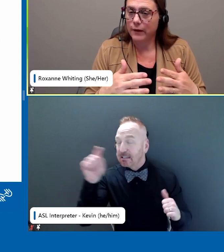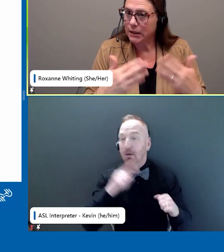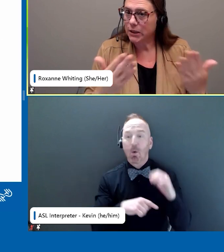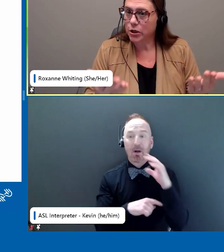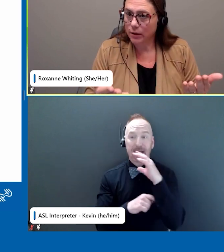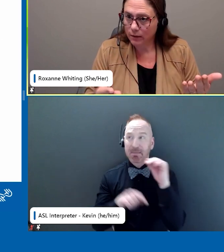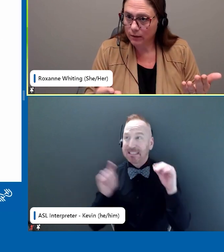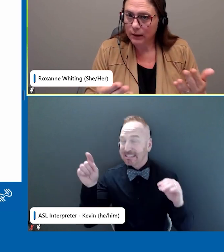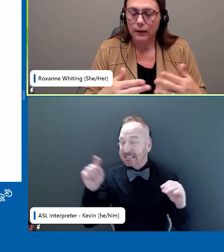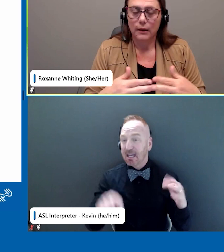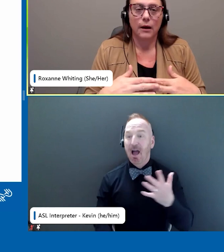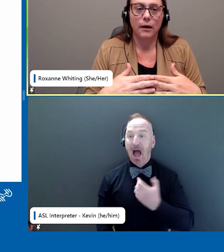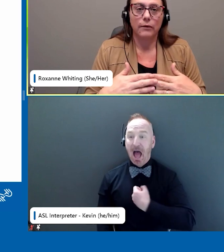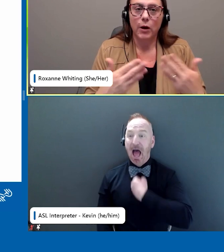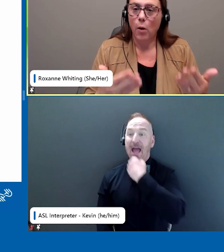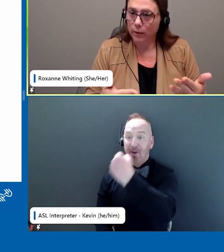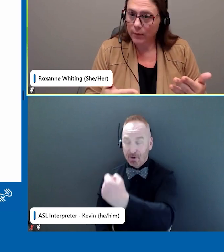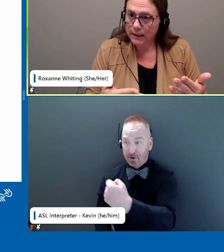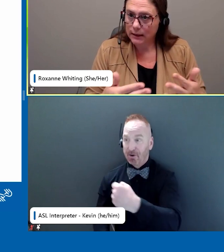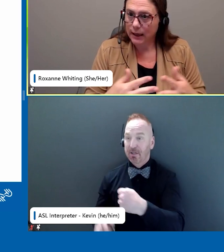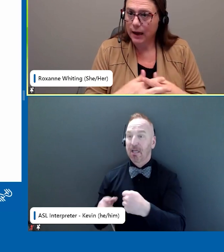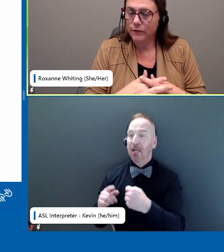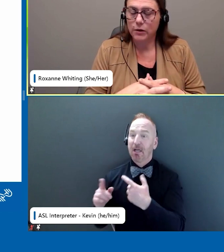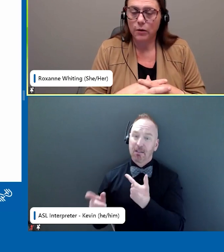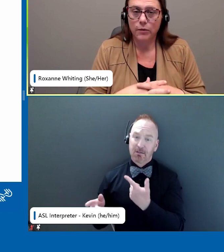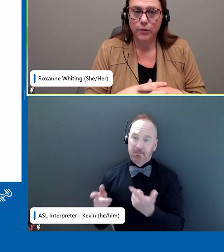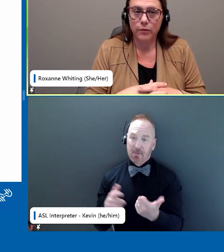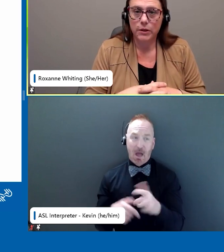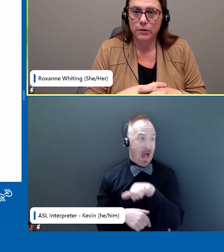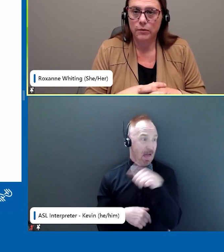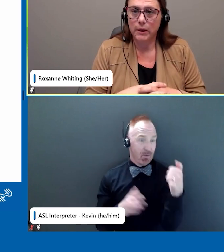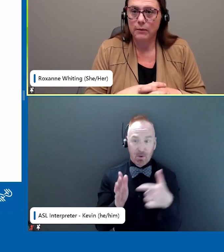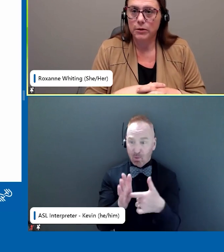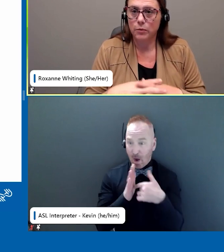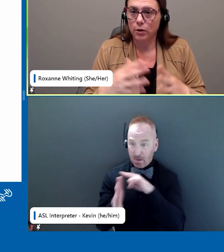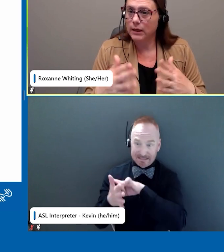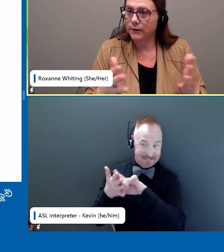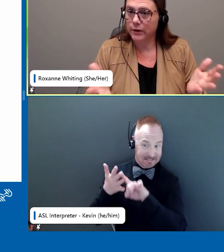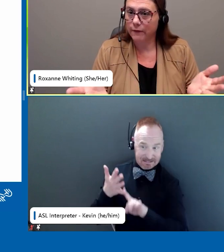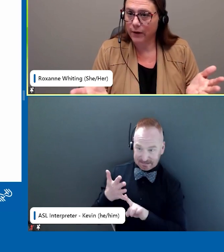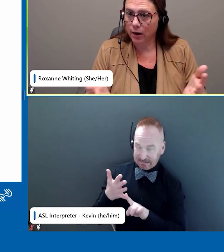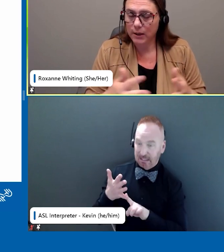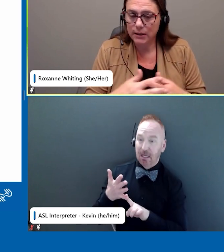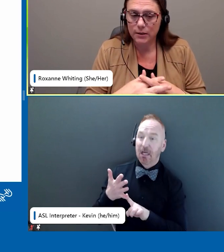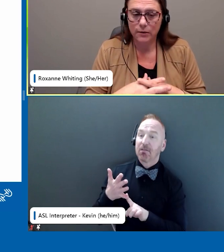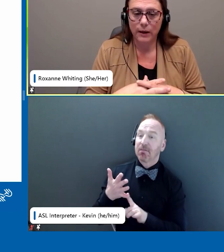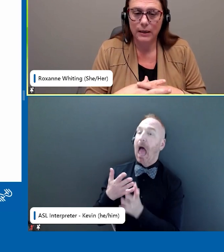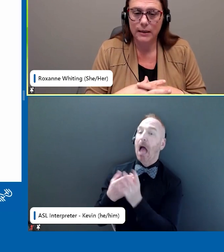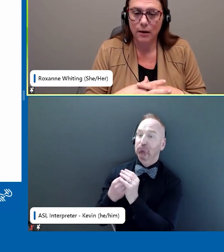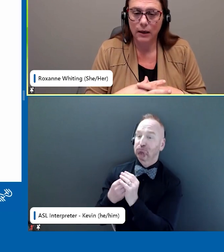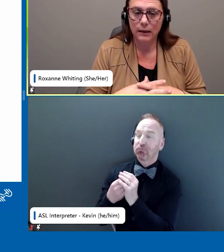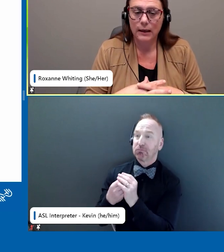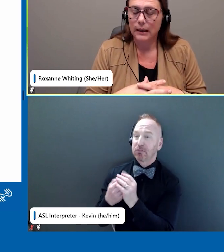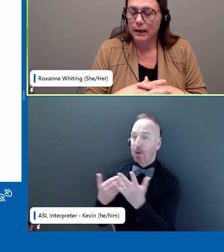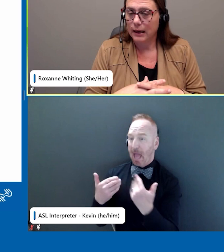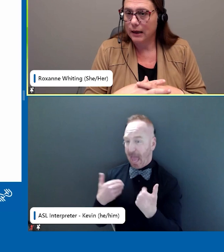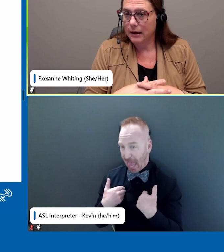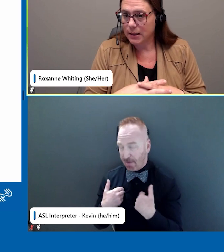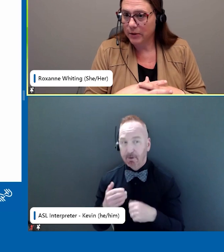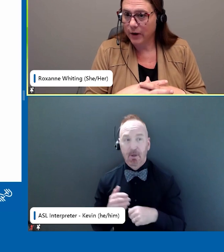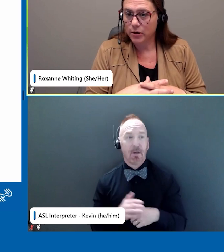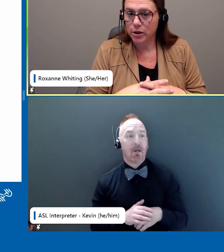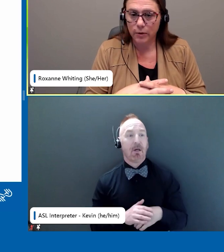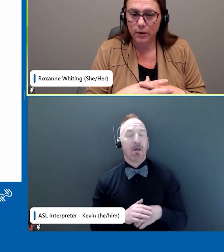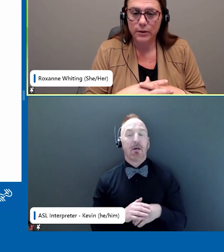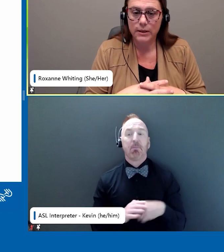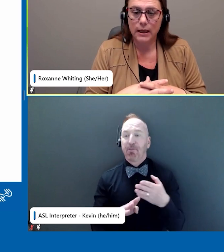have additional requirements that they have to go through to be able to work in different environments. So at Asign,